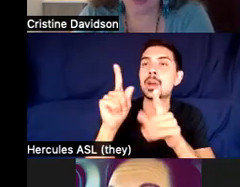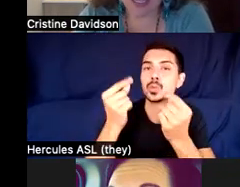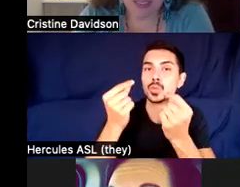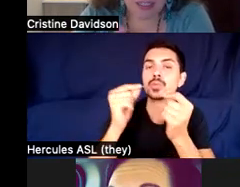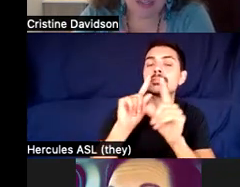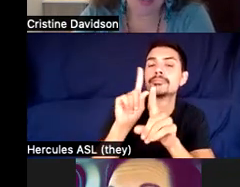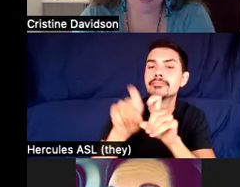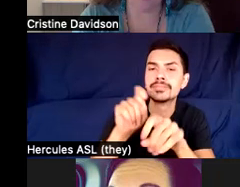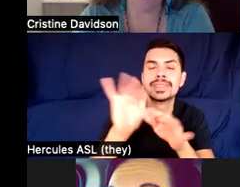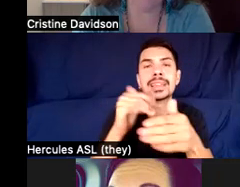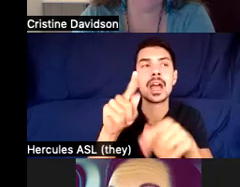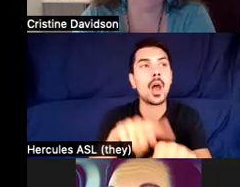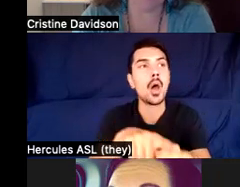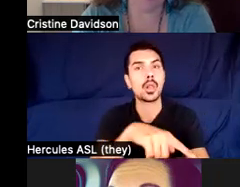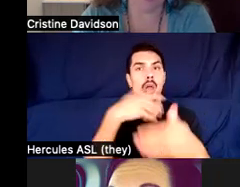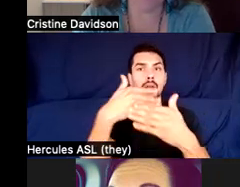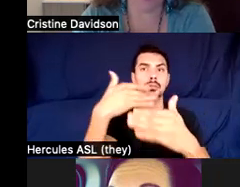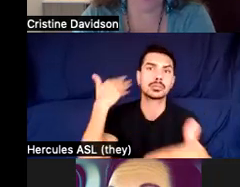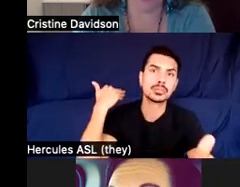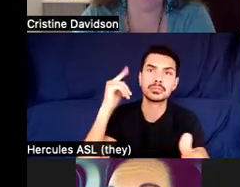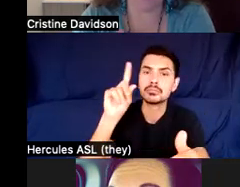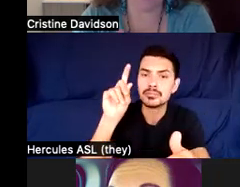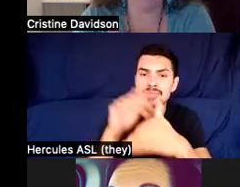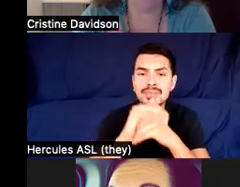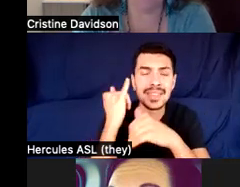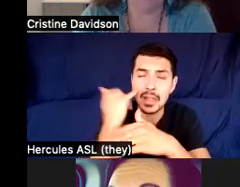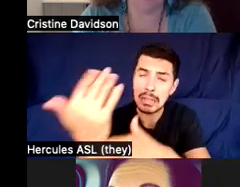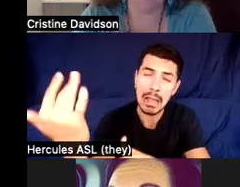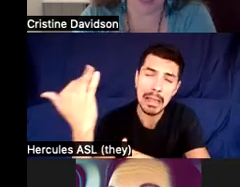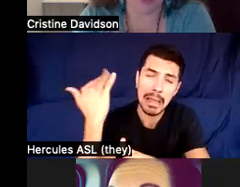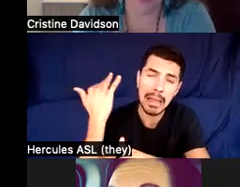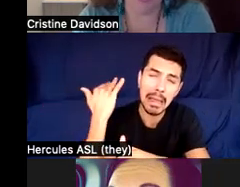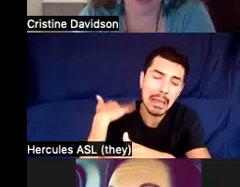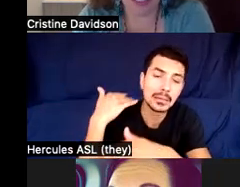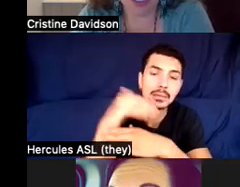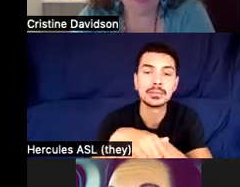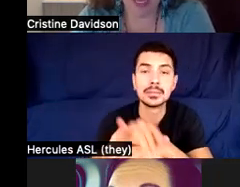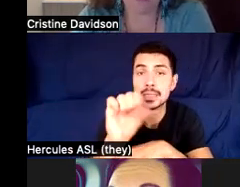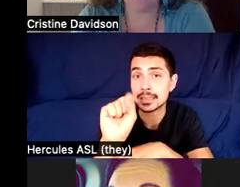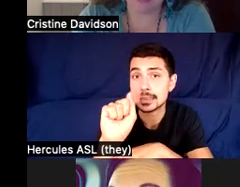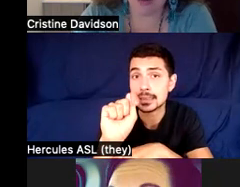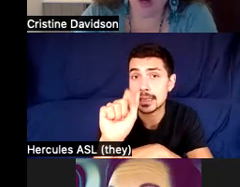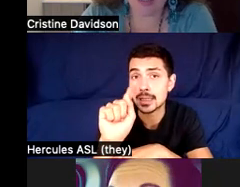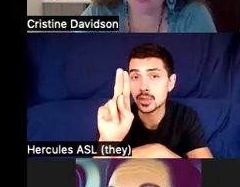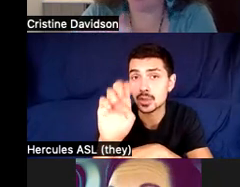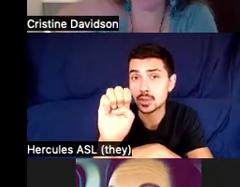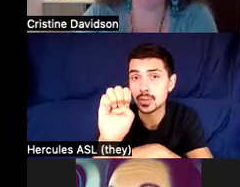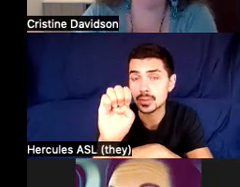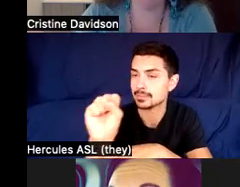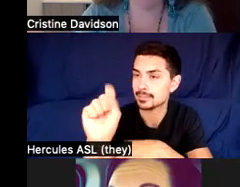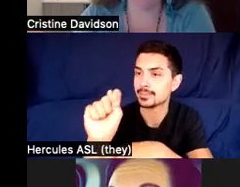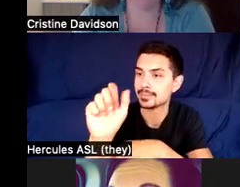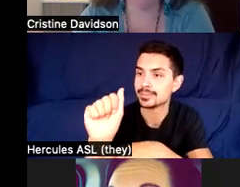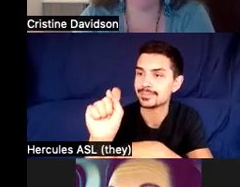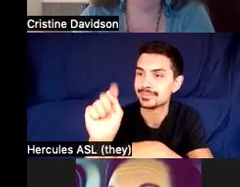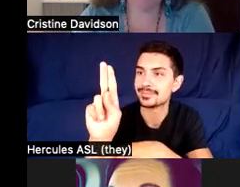ago was it? If this was a long time ago, has the statute of limitations passed, and then what? So our